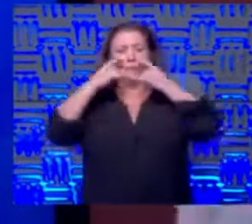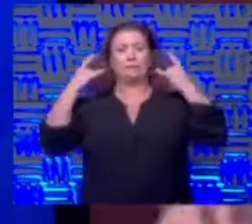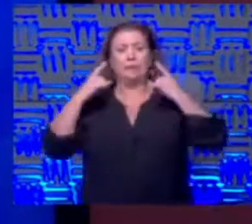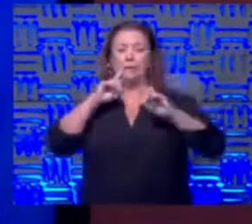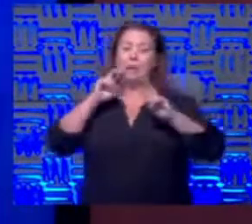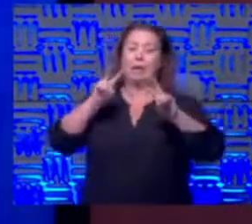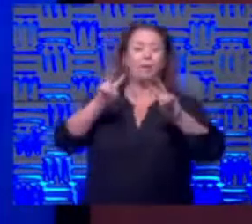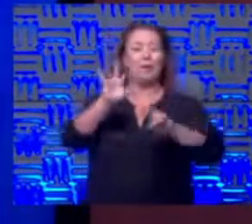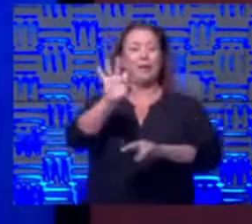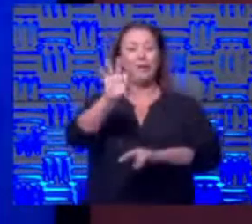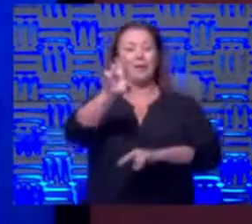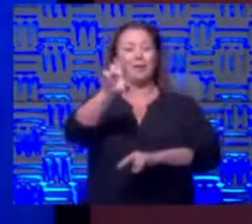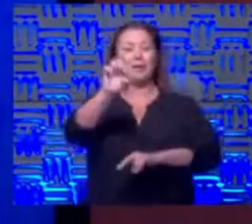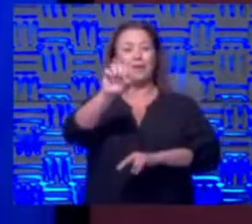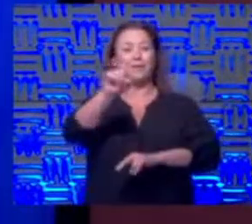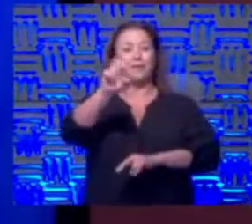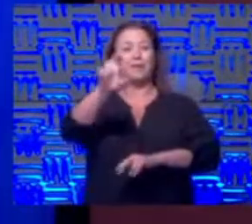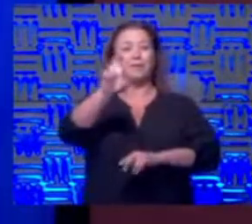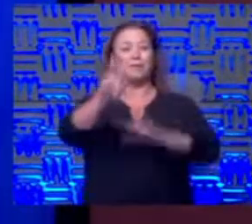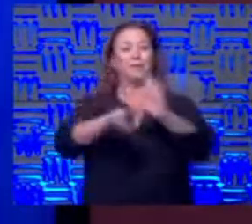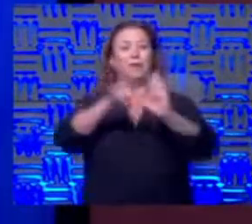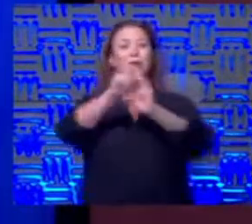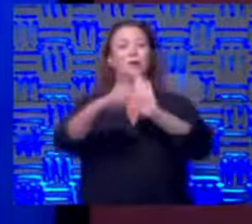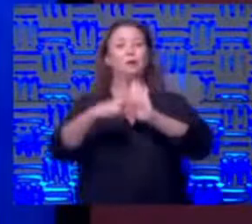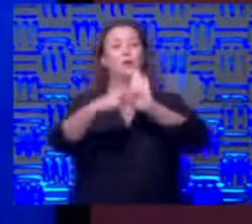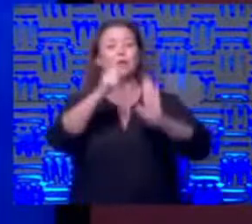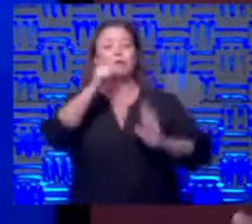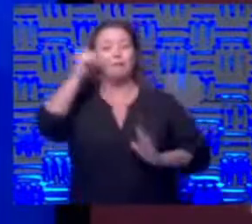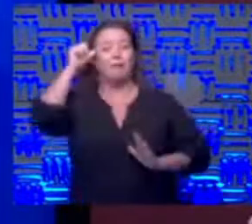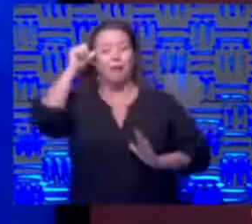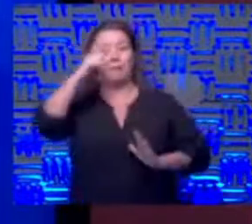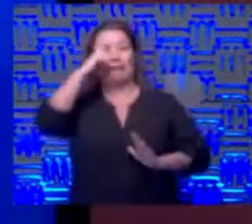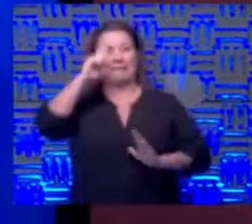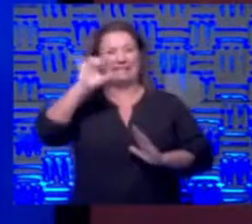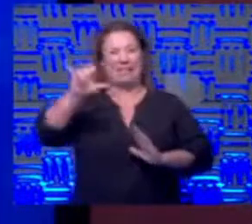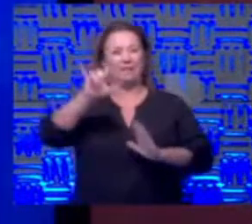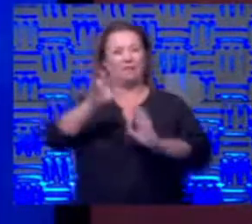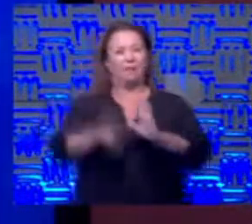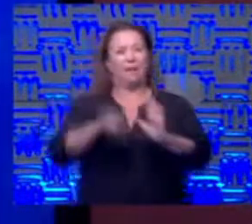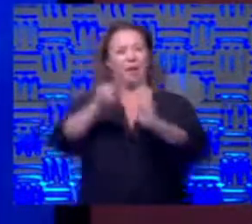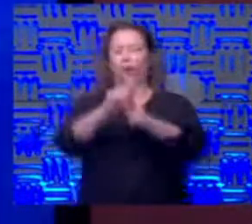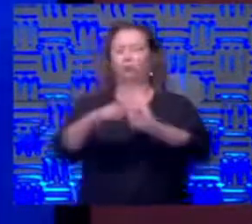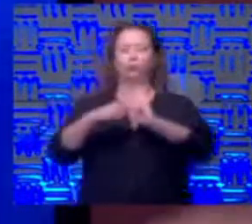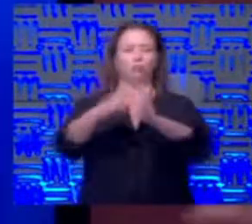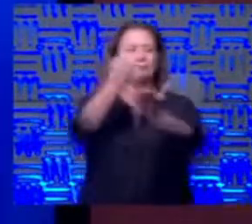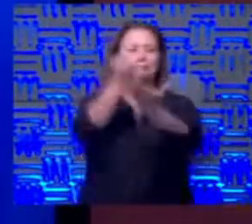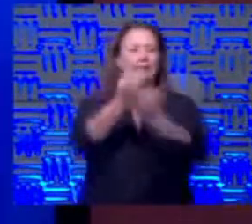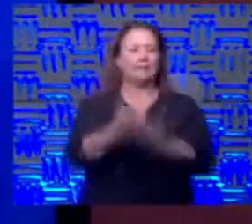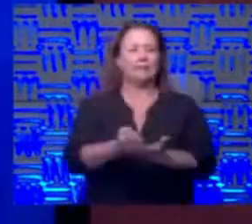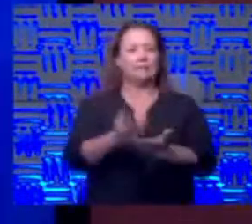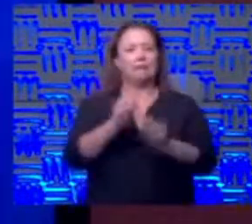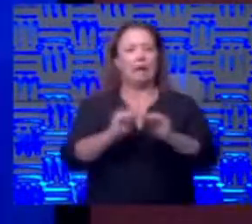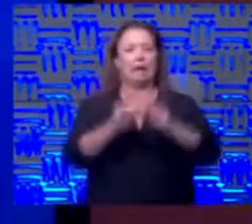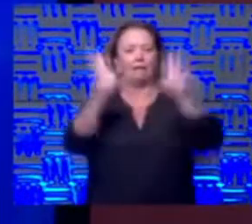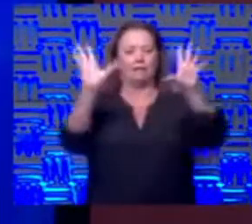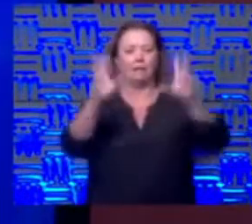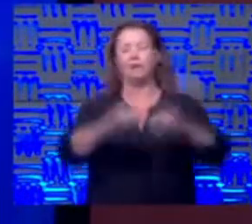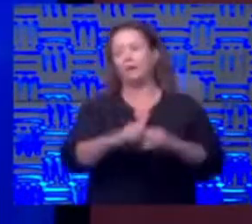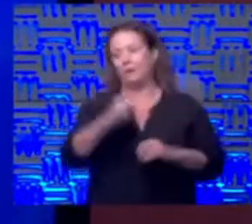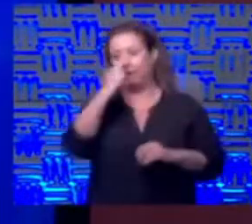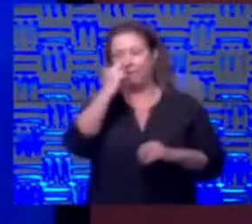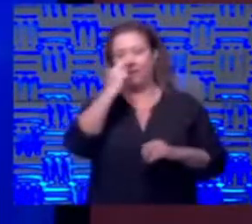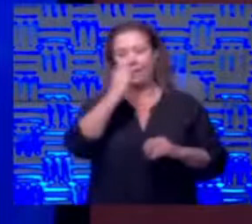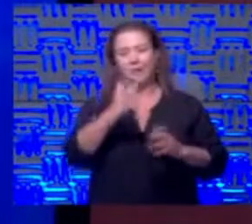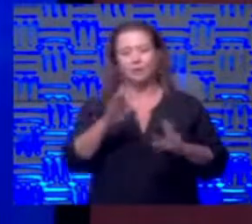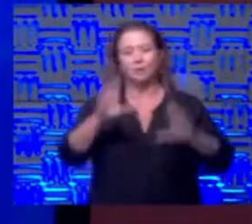a look at our freezer video from yesterday, or that we showed yesterday, because it makes all the difference. And we're actually hopefully we're going to make a little fun of this at the end.